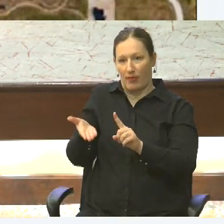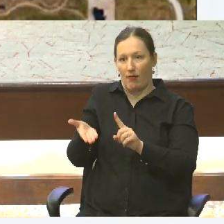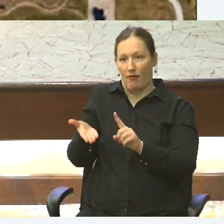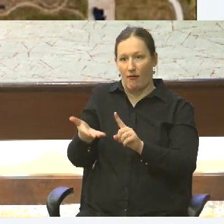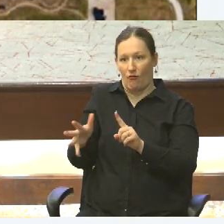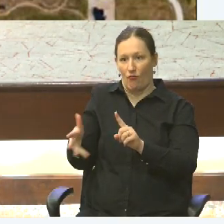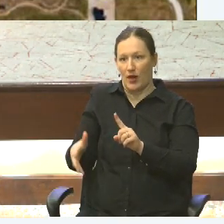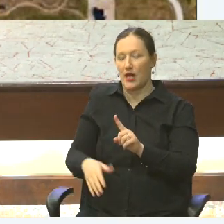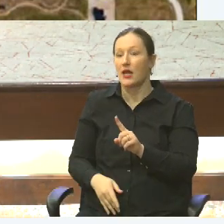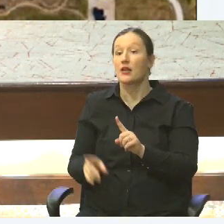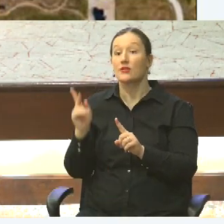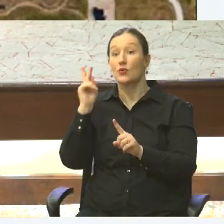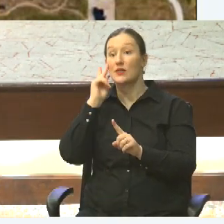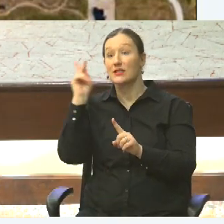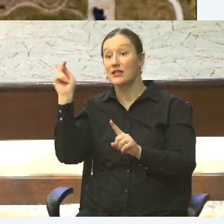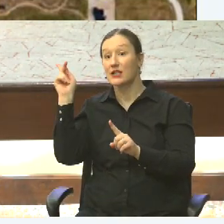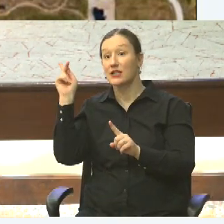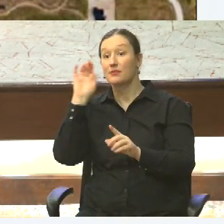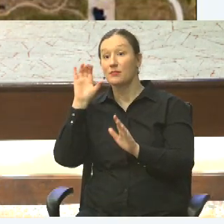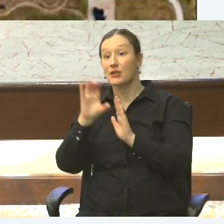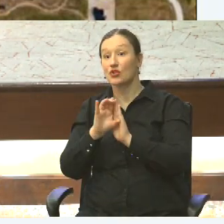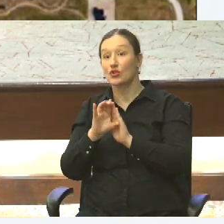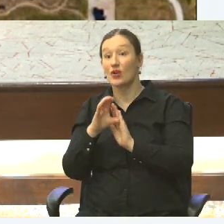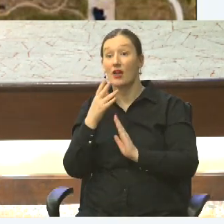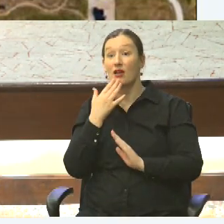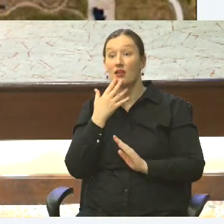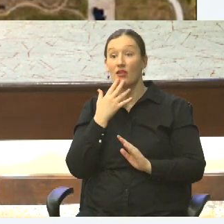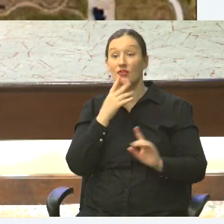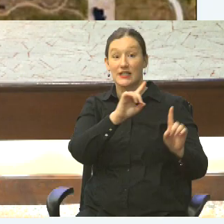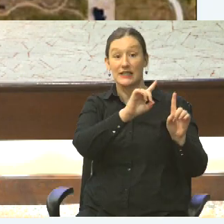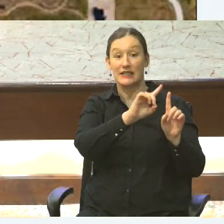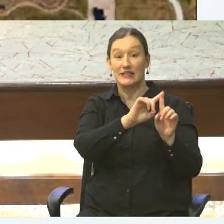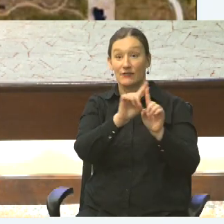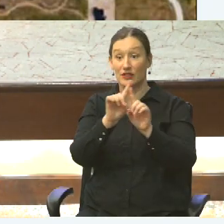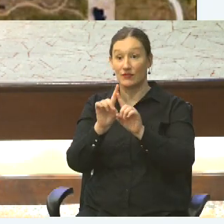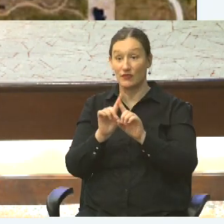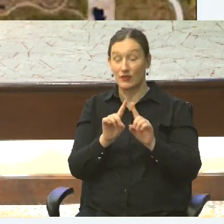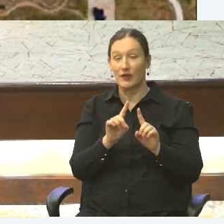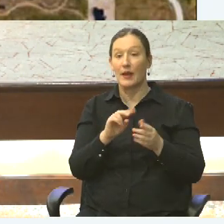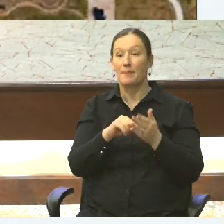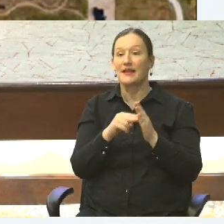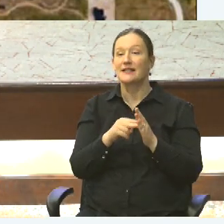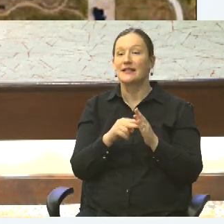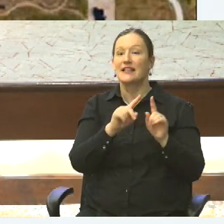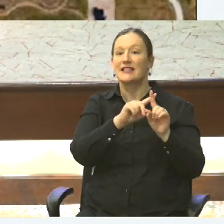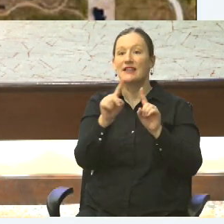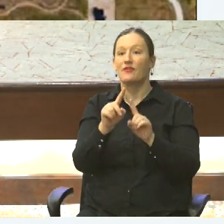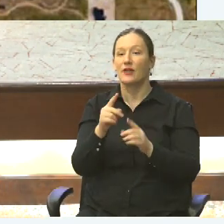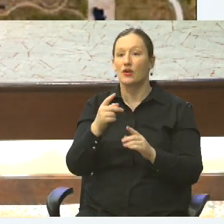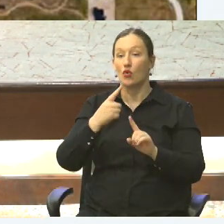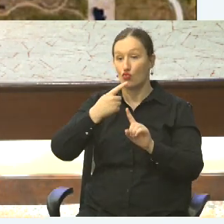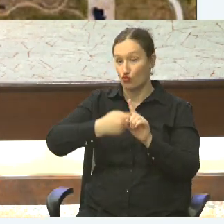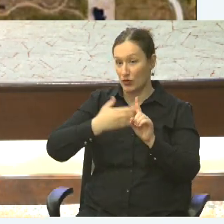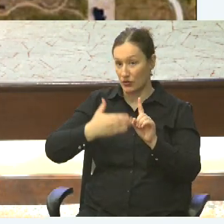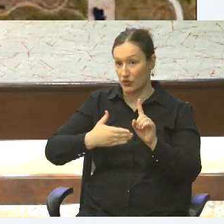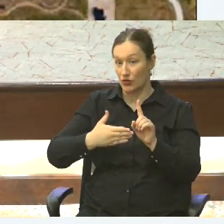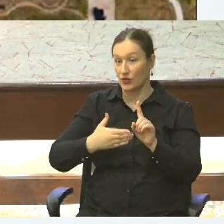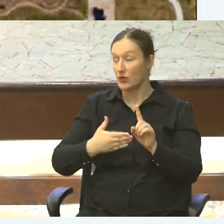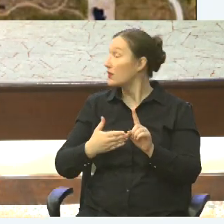this diagram here, each different color represents a different commercial tenant on the airport. The solid